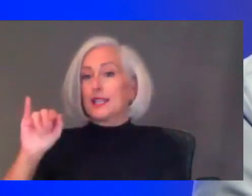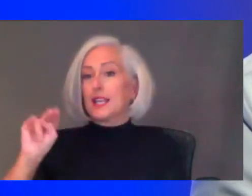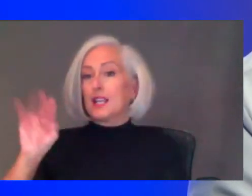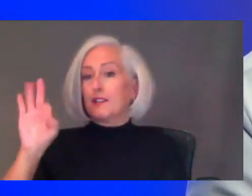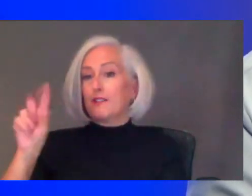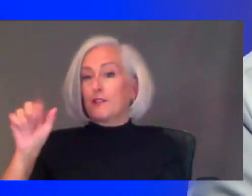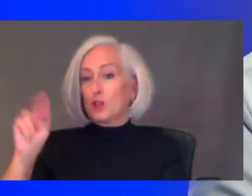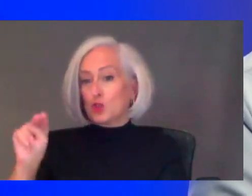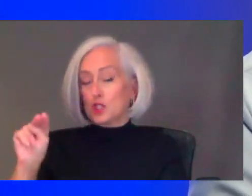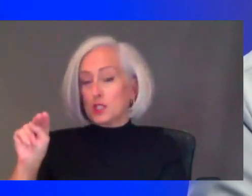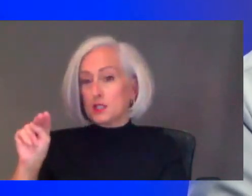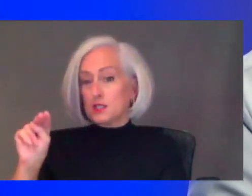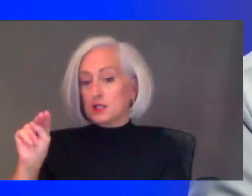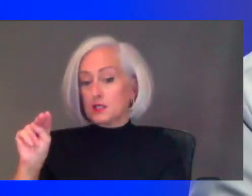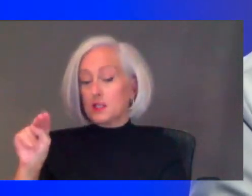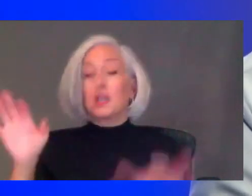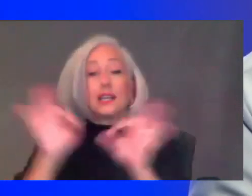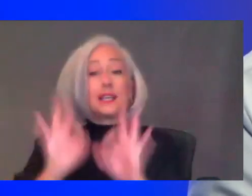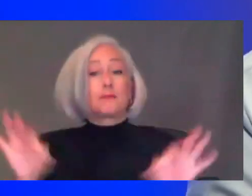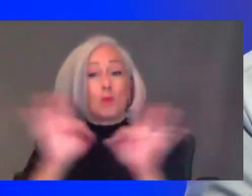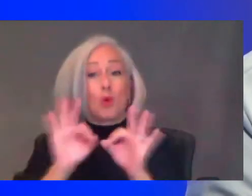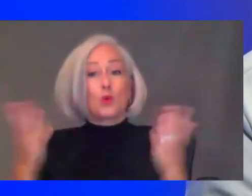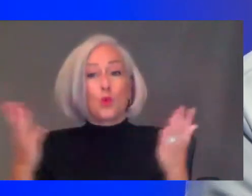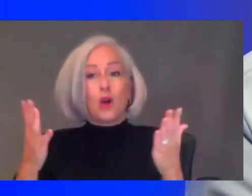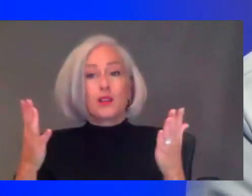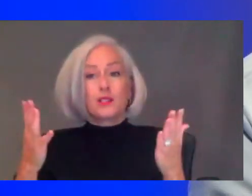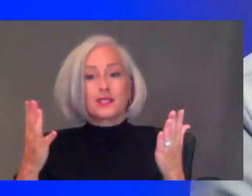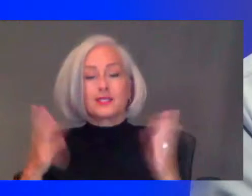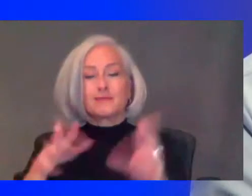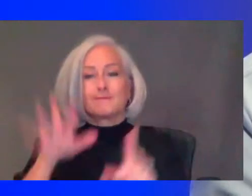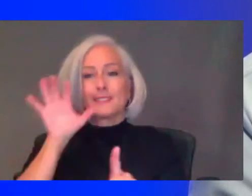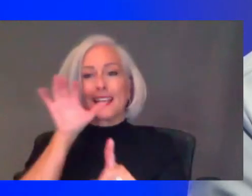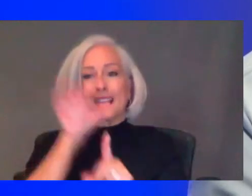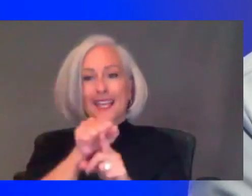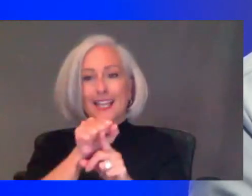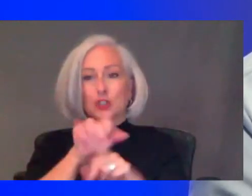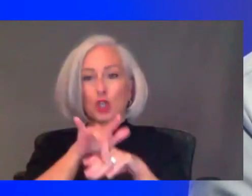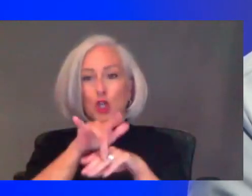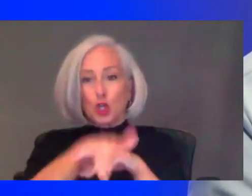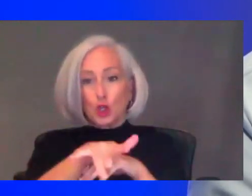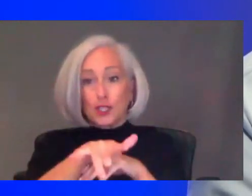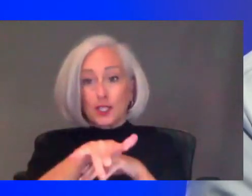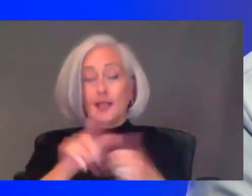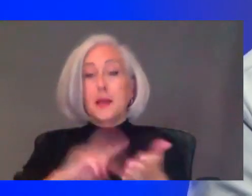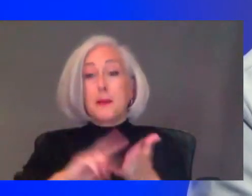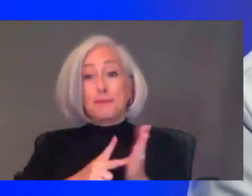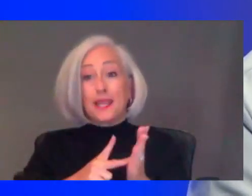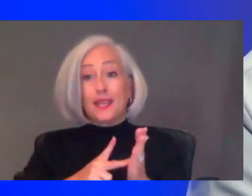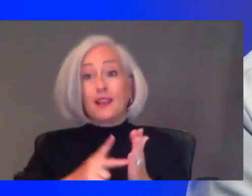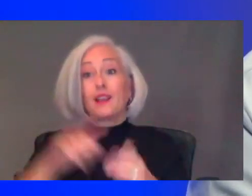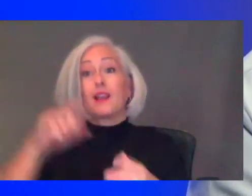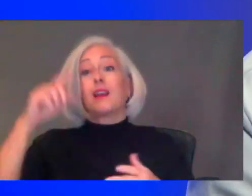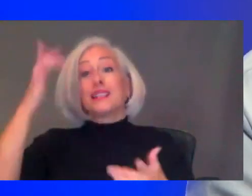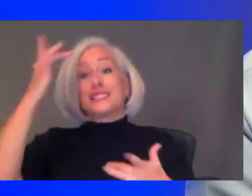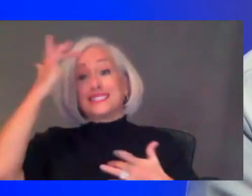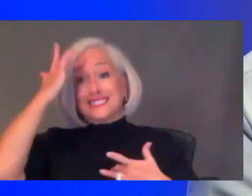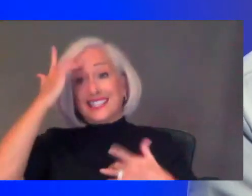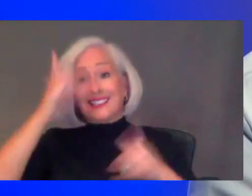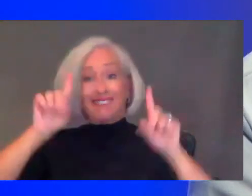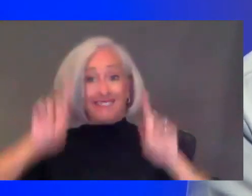has replicated in your body. And so if you wait too long and you're in the hospital and in our ICU, that's